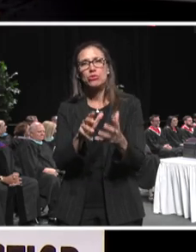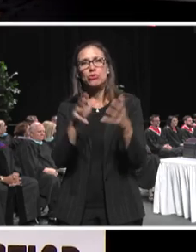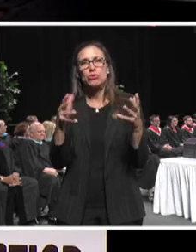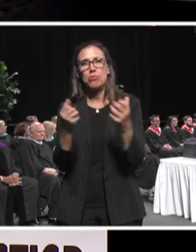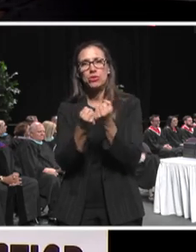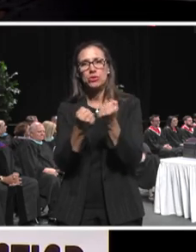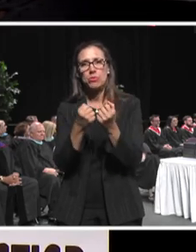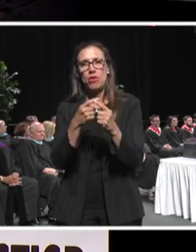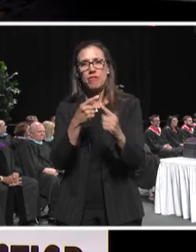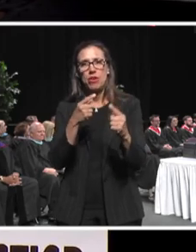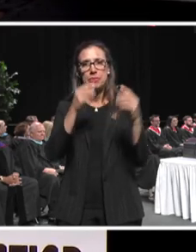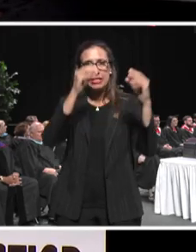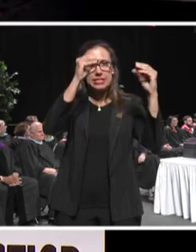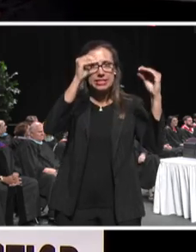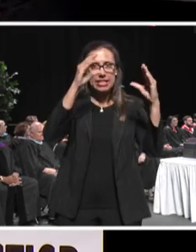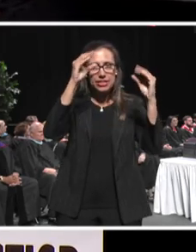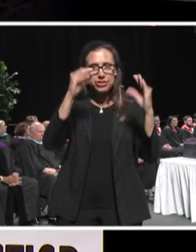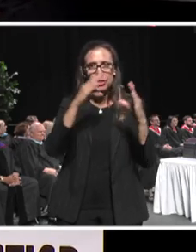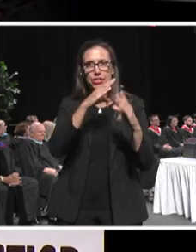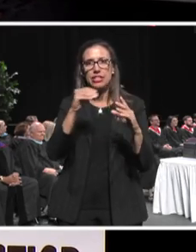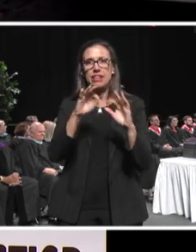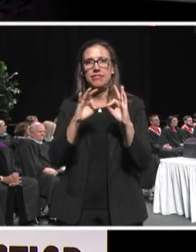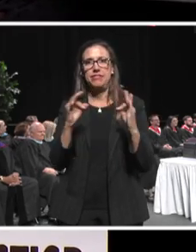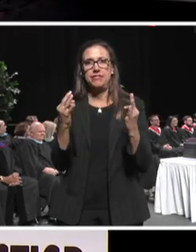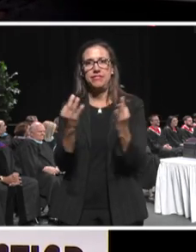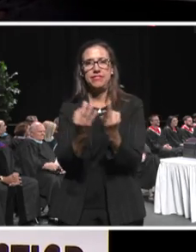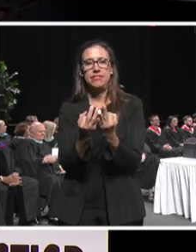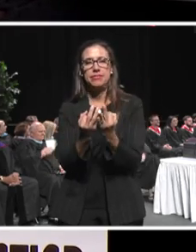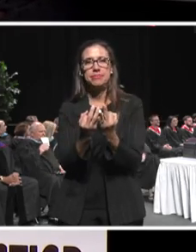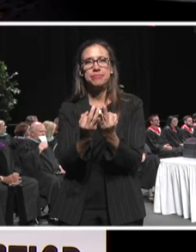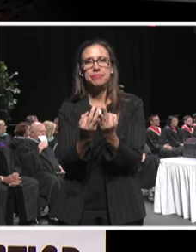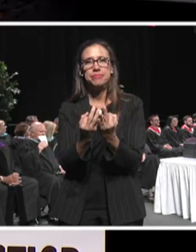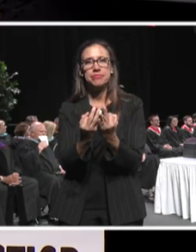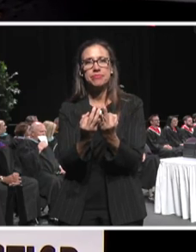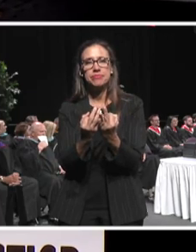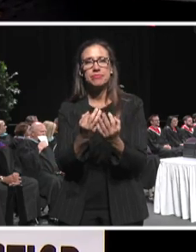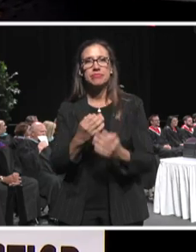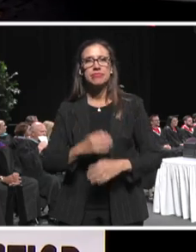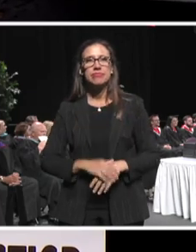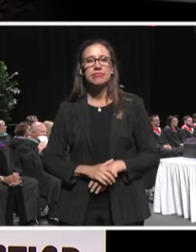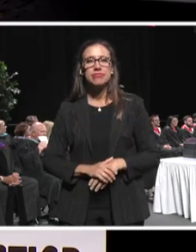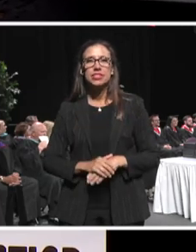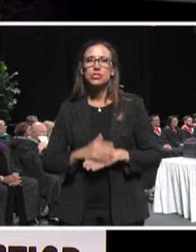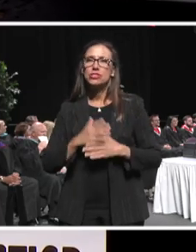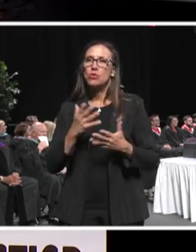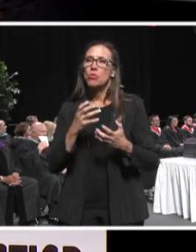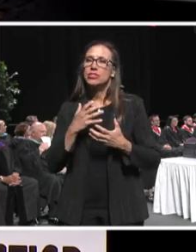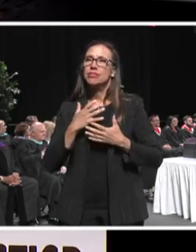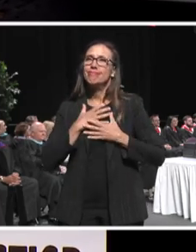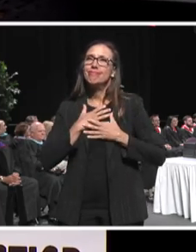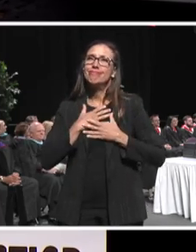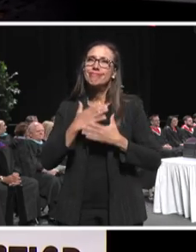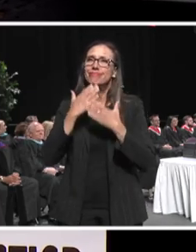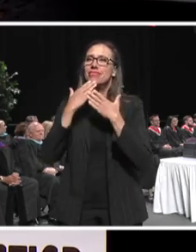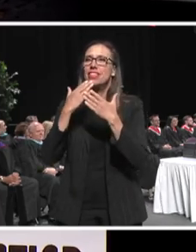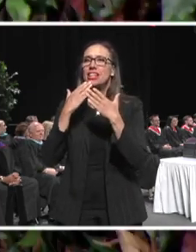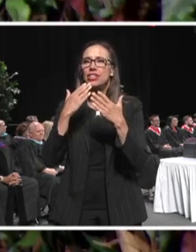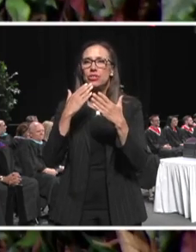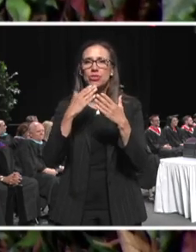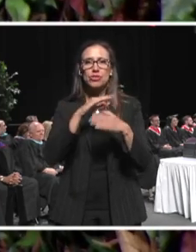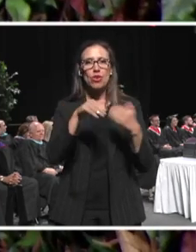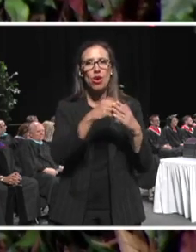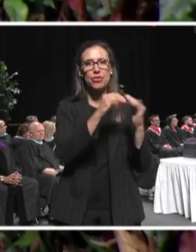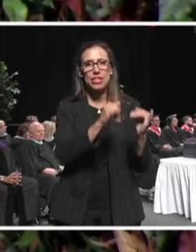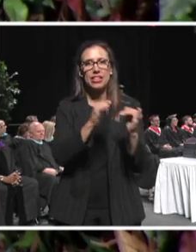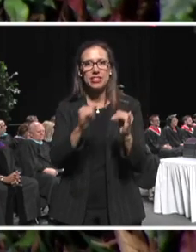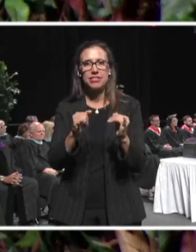support from our teachers and families. We express our gratitude to these amazing individuals